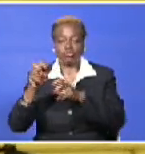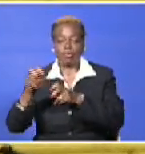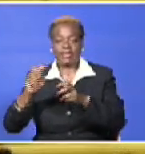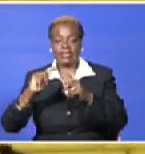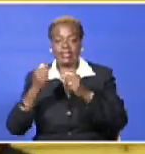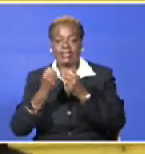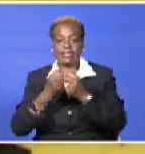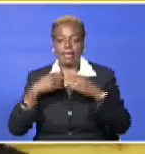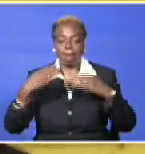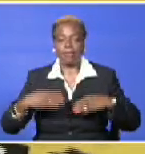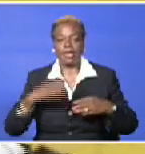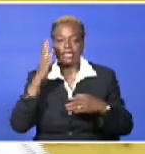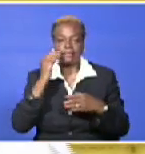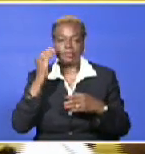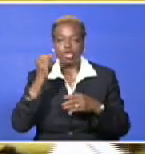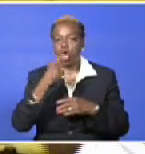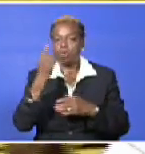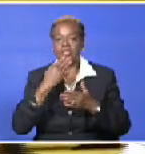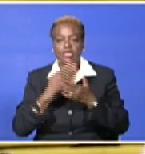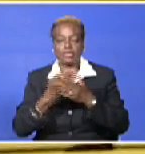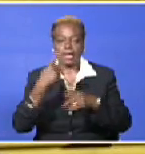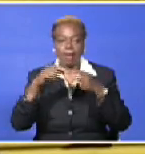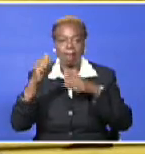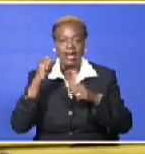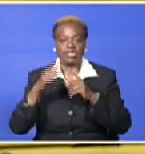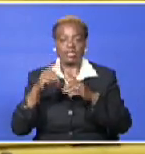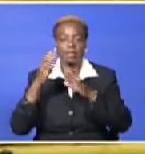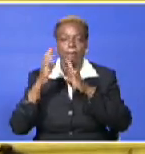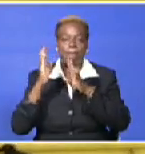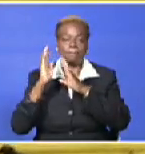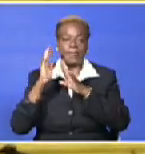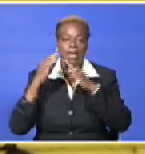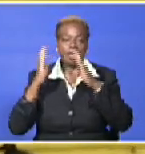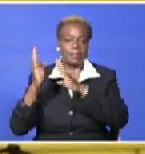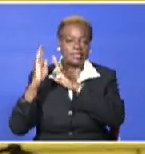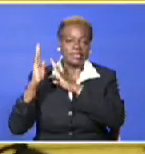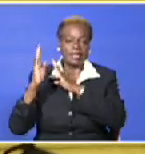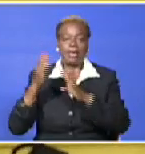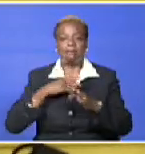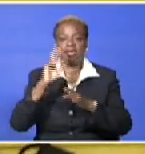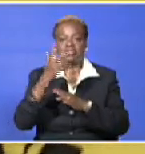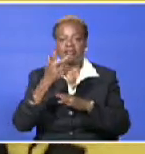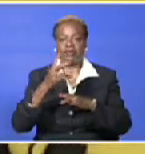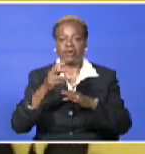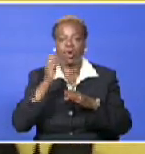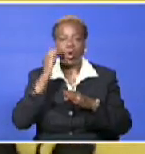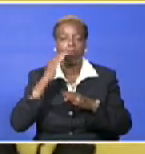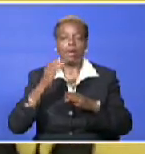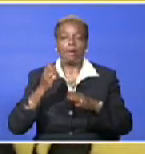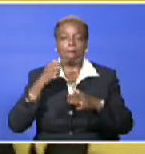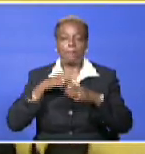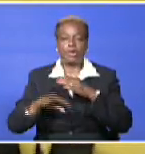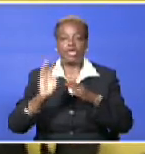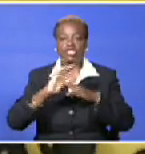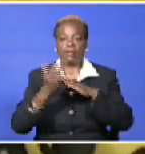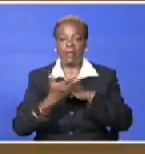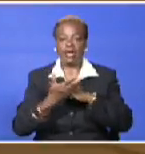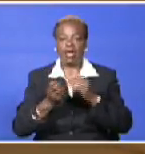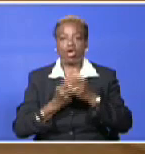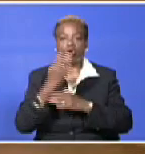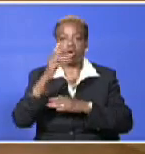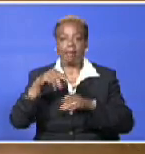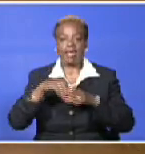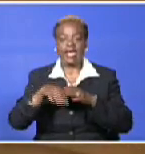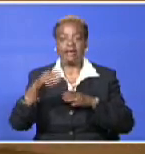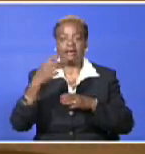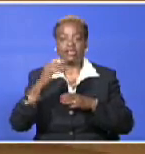experience. It's always good to come back to the Bahamas. This is like my third home. Born in Jamaica, grew up in America, and you know I'm always here